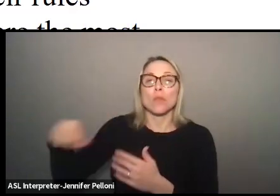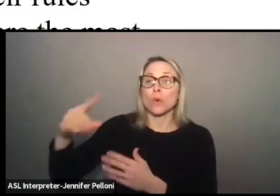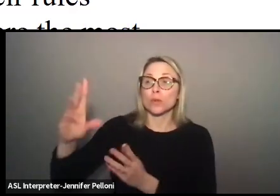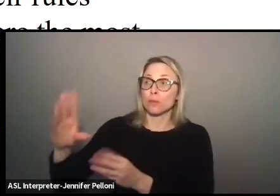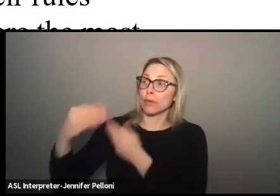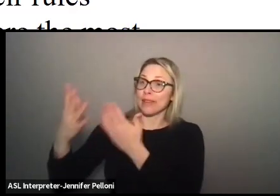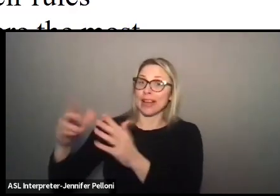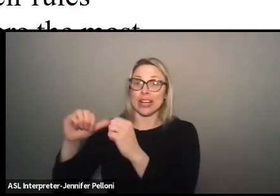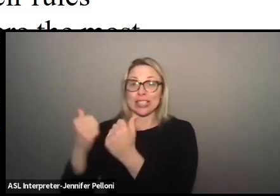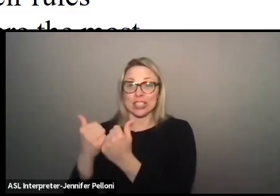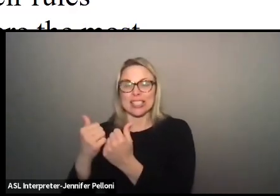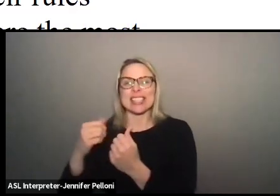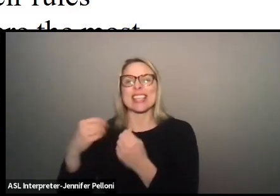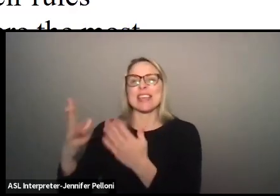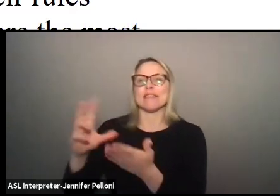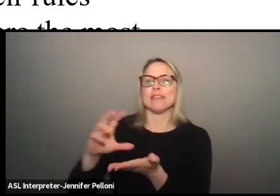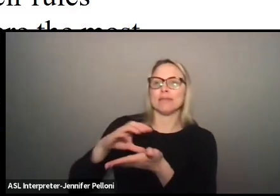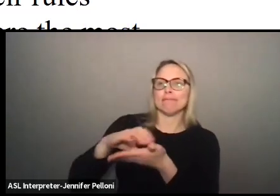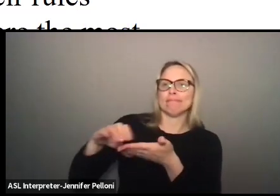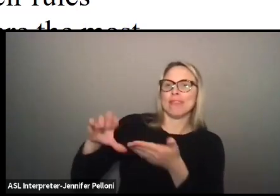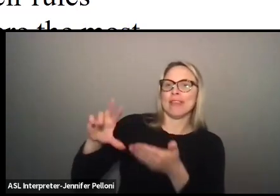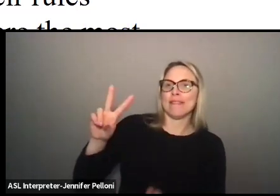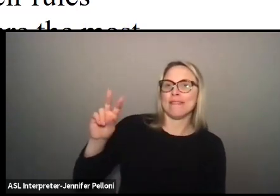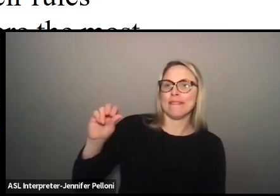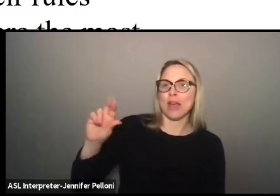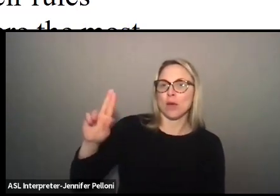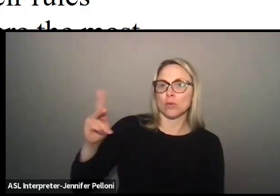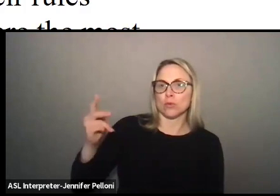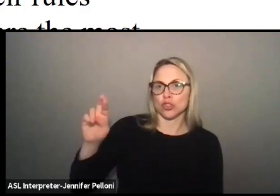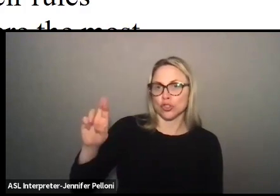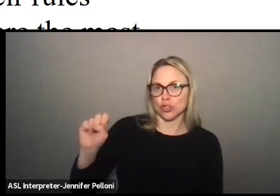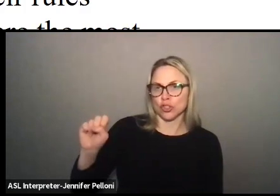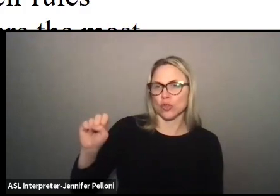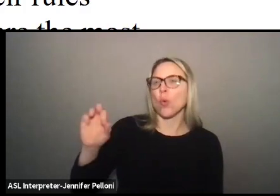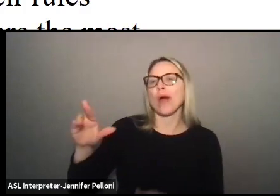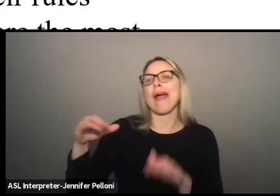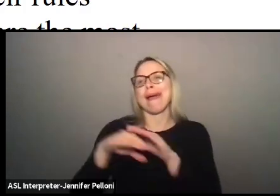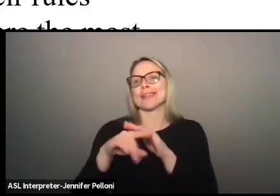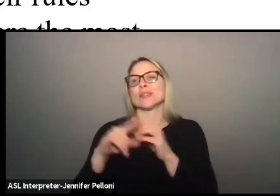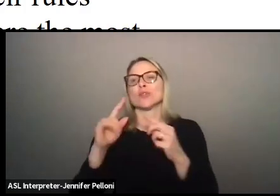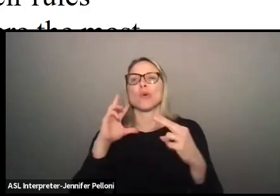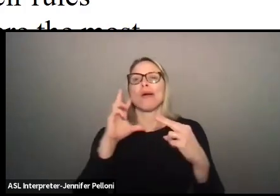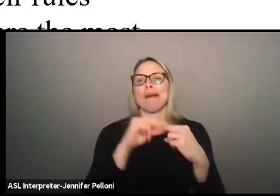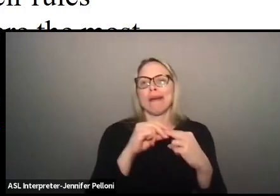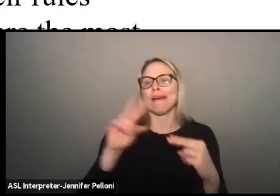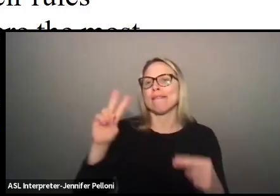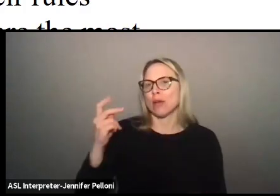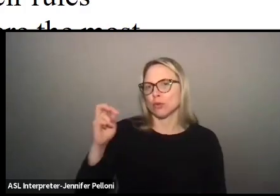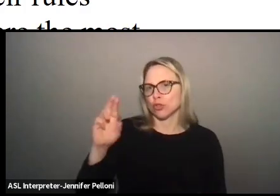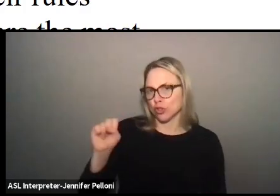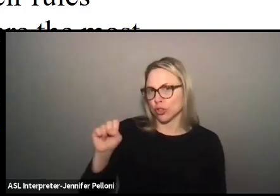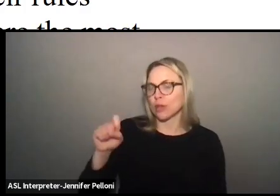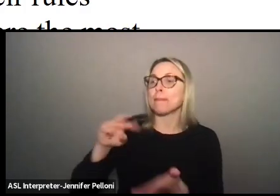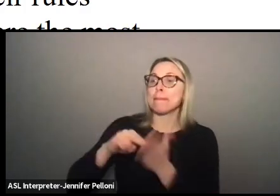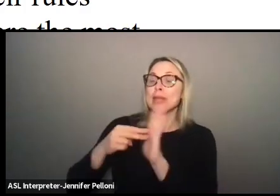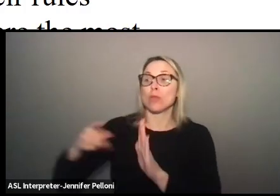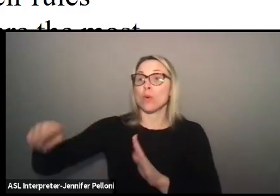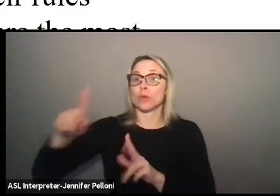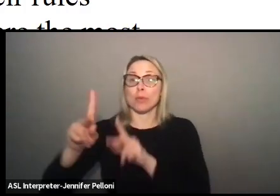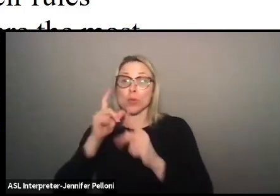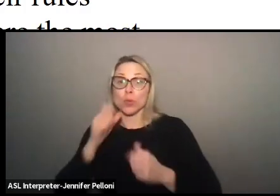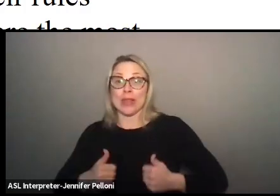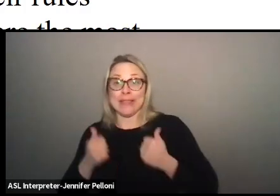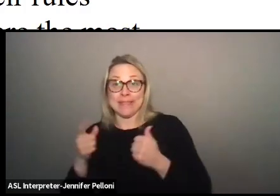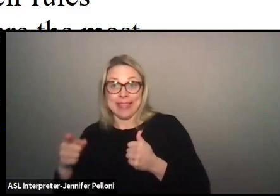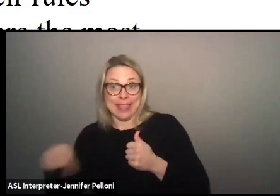agencies vouchers or access to vouchers to allow those folks that they're supporting to qualify